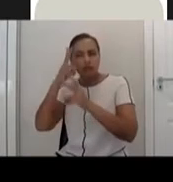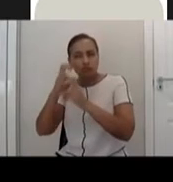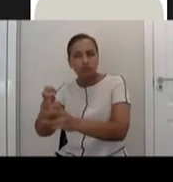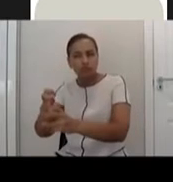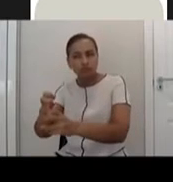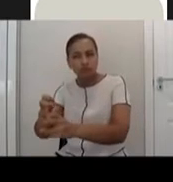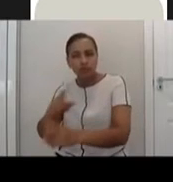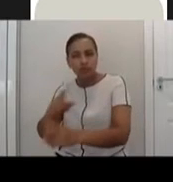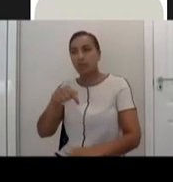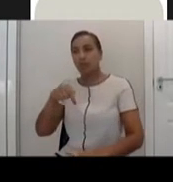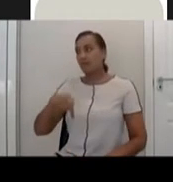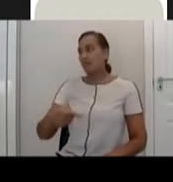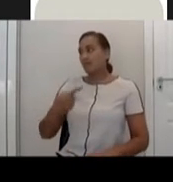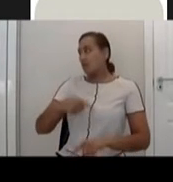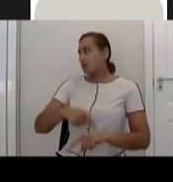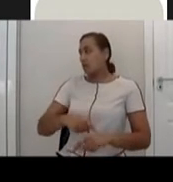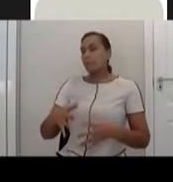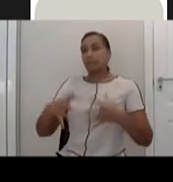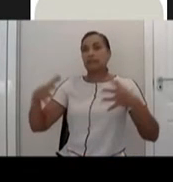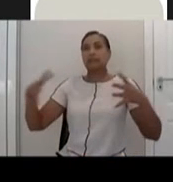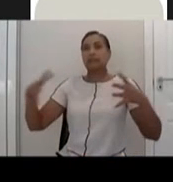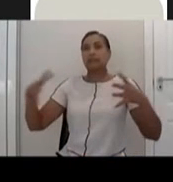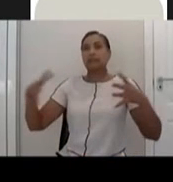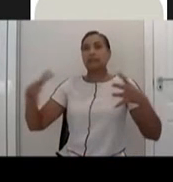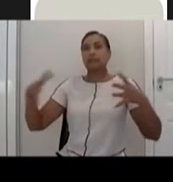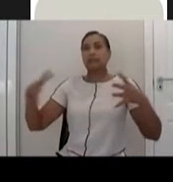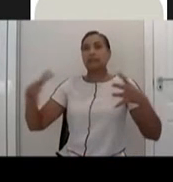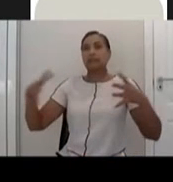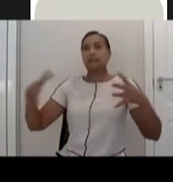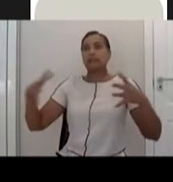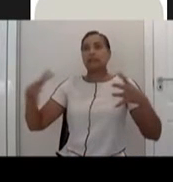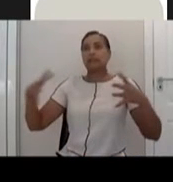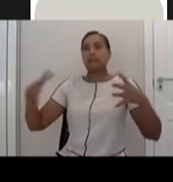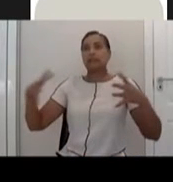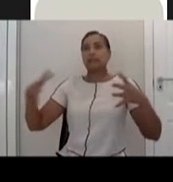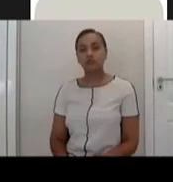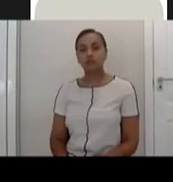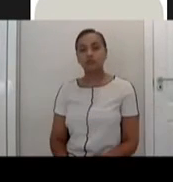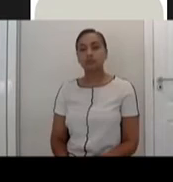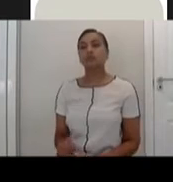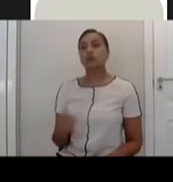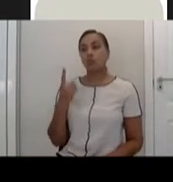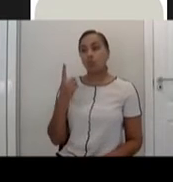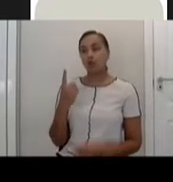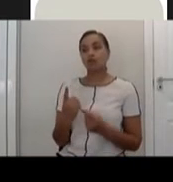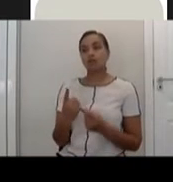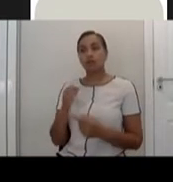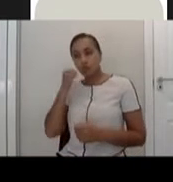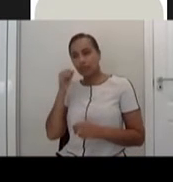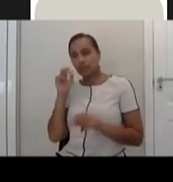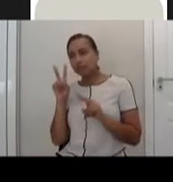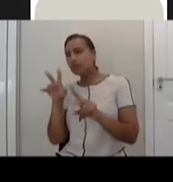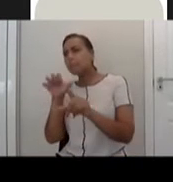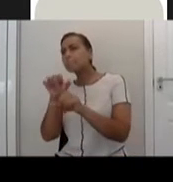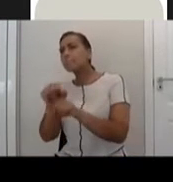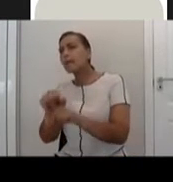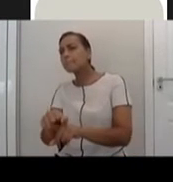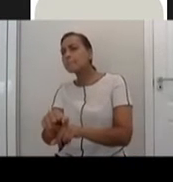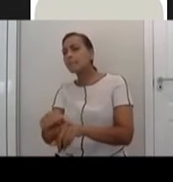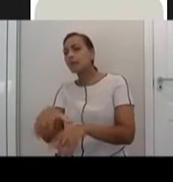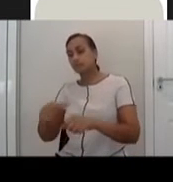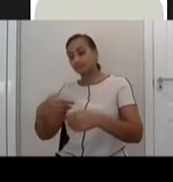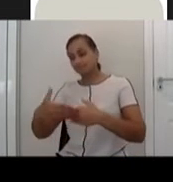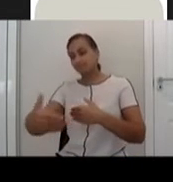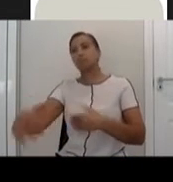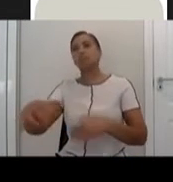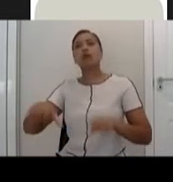haven't done it on this scale before. One of the things that you will see in the next few weeks is that we